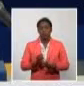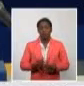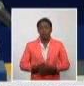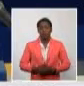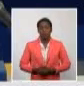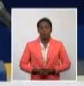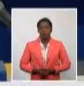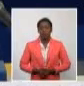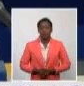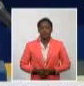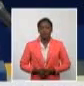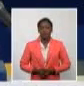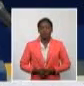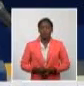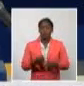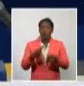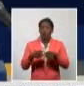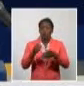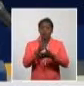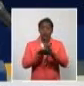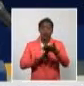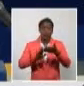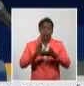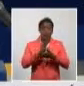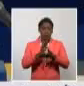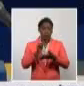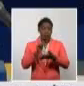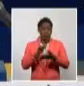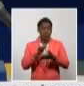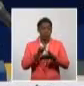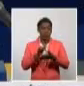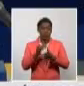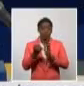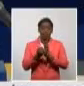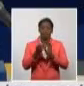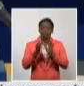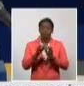1,889,851 cases confirmed, which represents